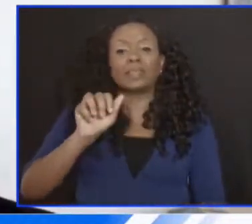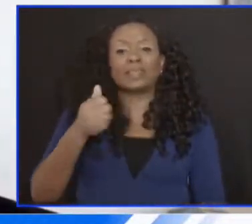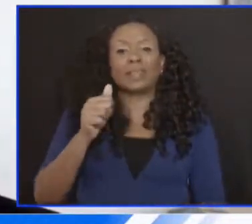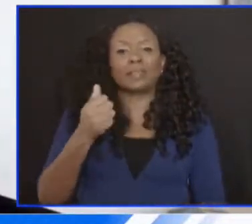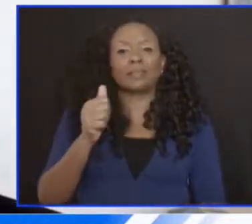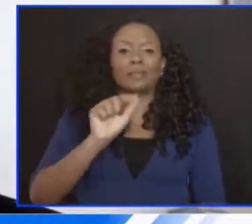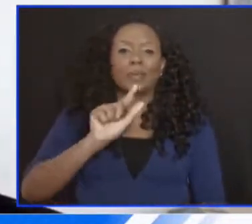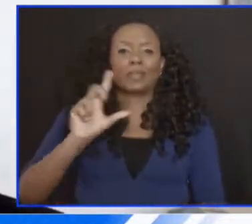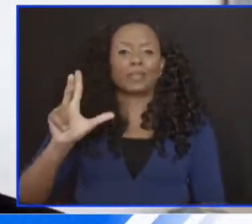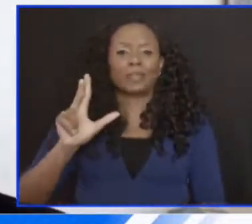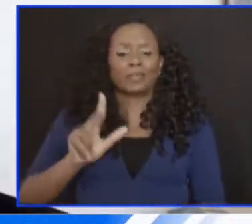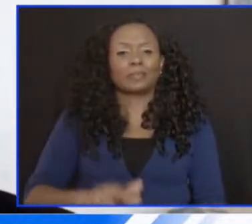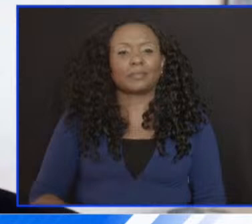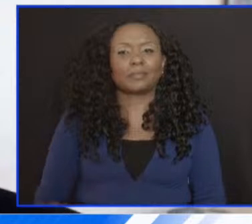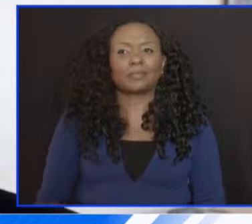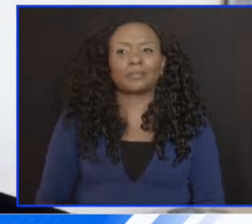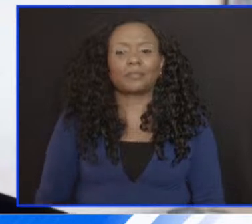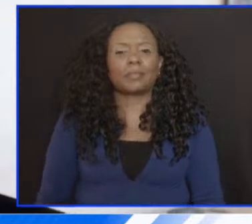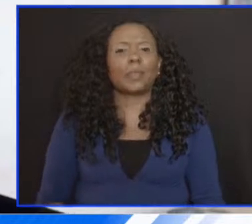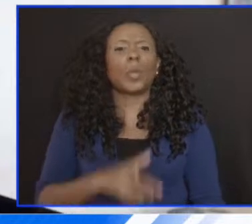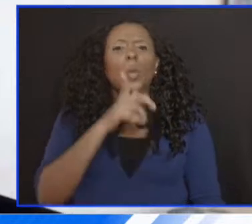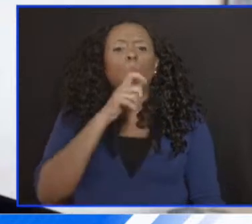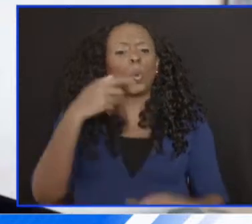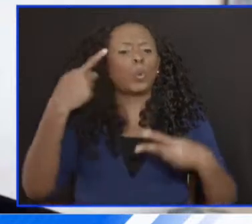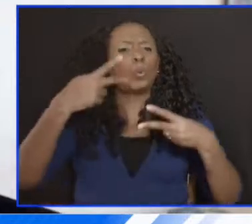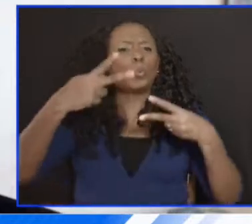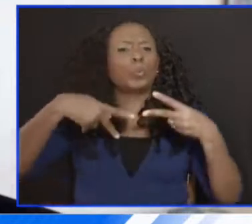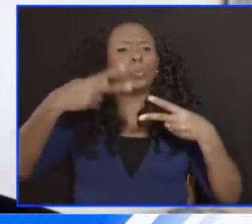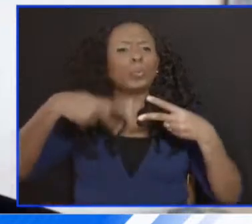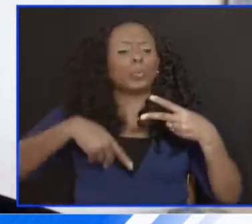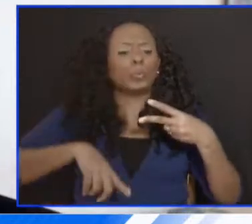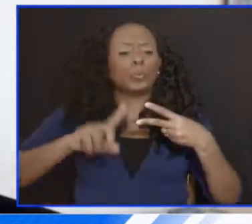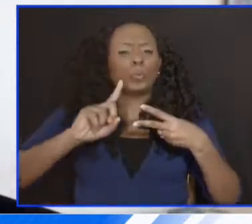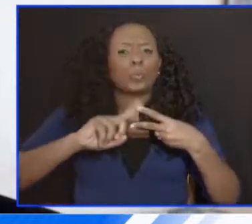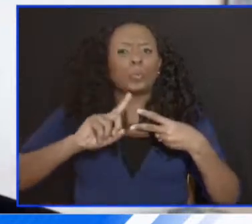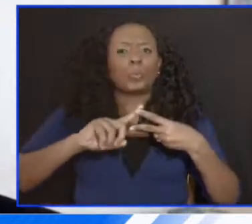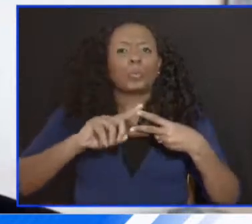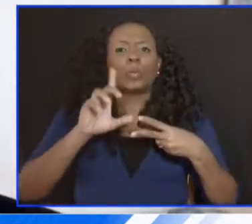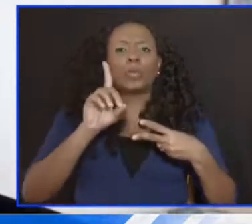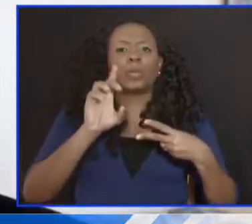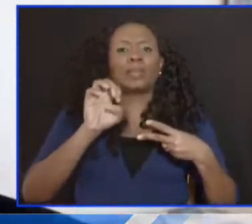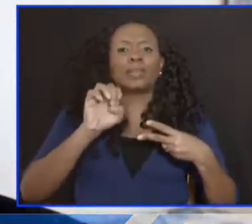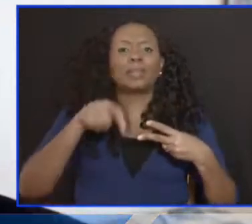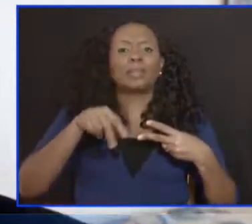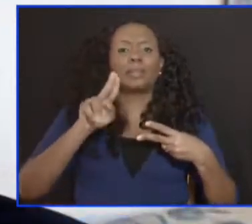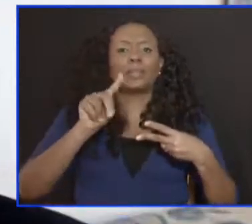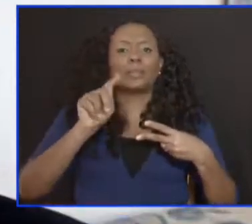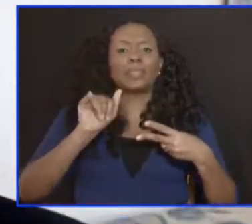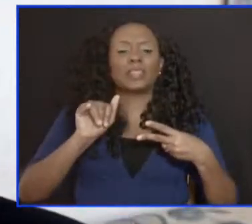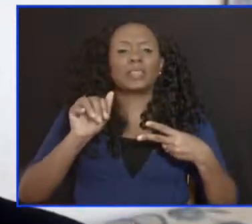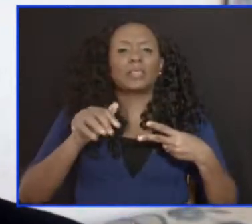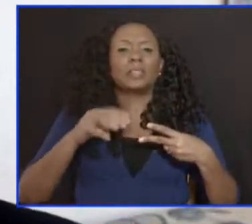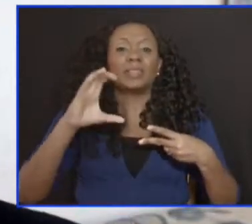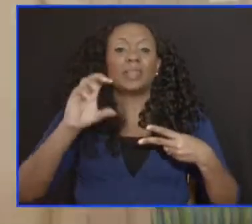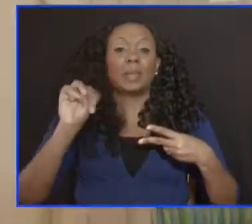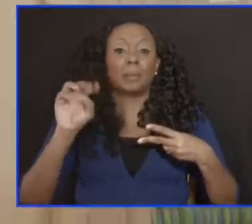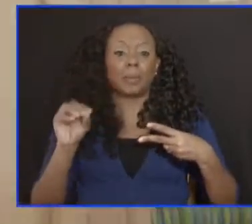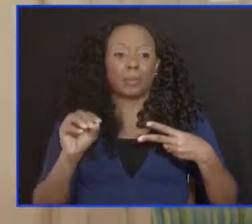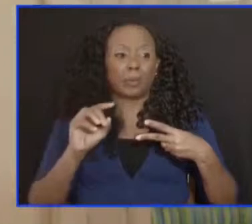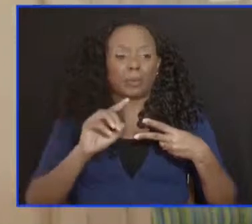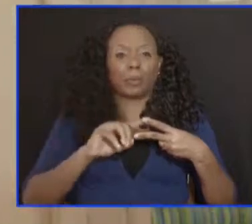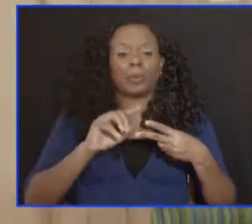256-1023. The two officials of the Ministry of Health with us today are the Deputy Chief Medical Officer, Dr. Anton